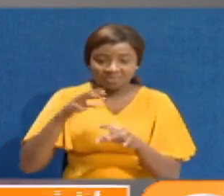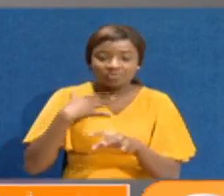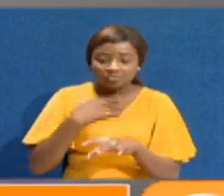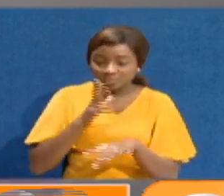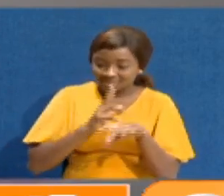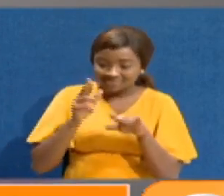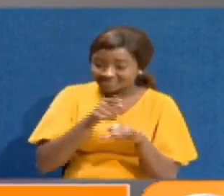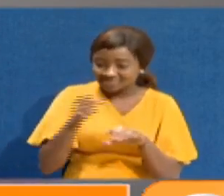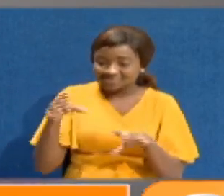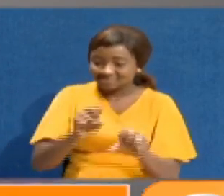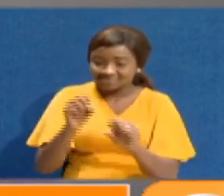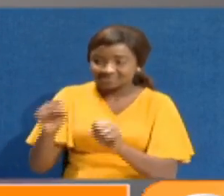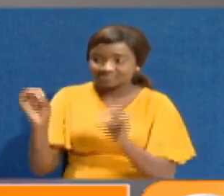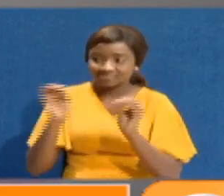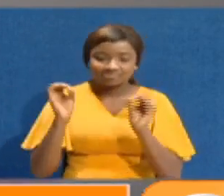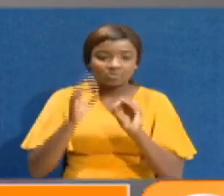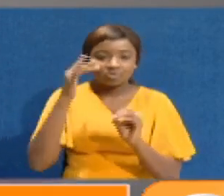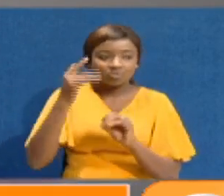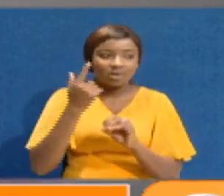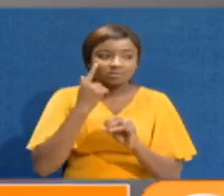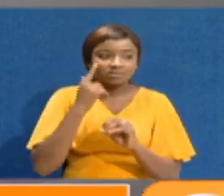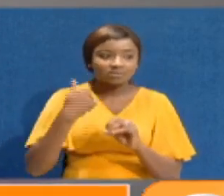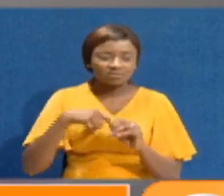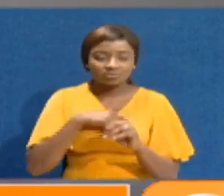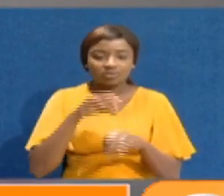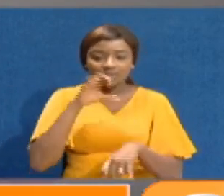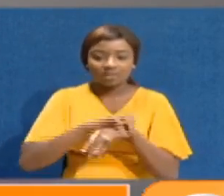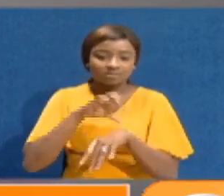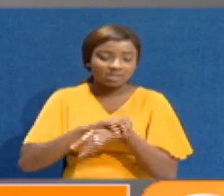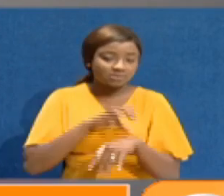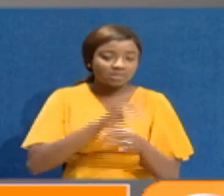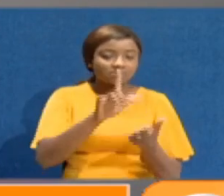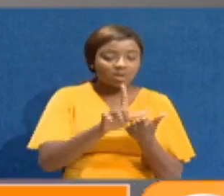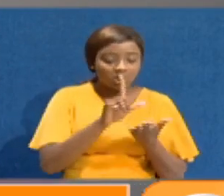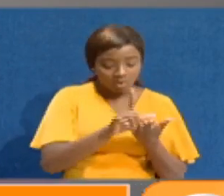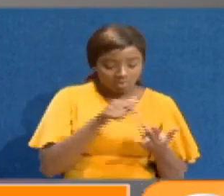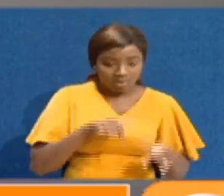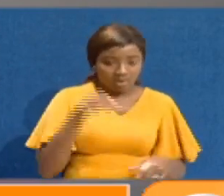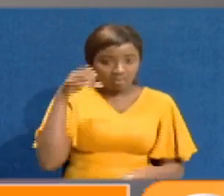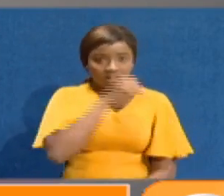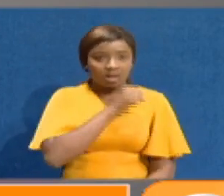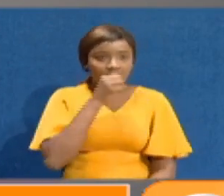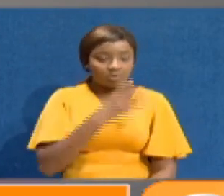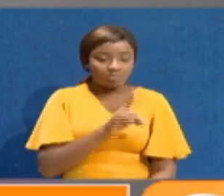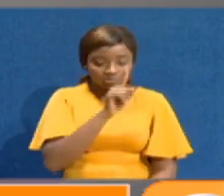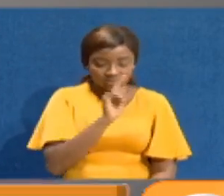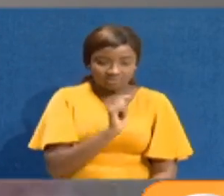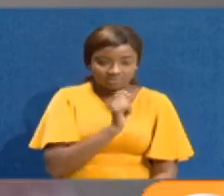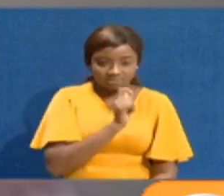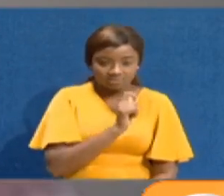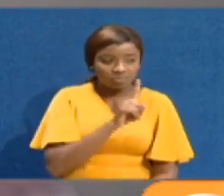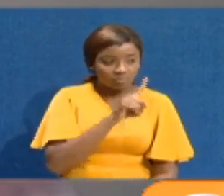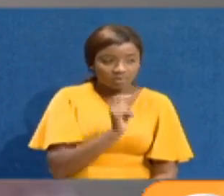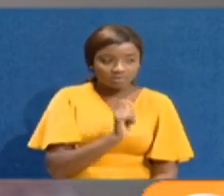because when you look at the amounts that we are borrowing, our current deficit is about